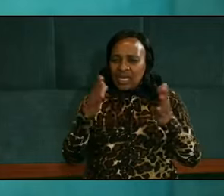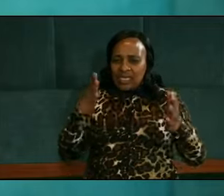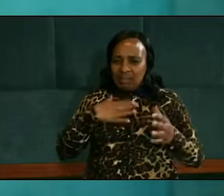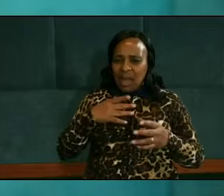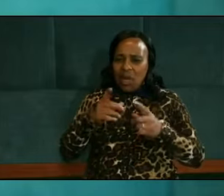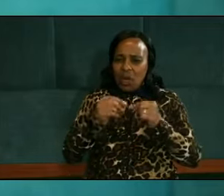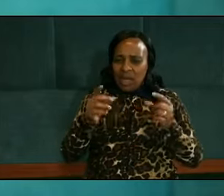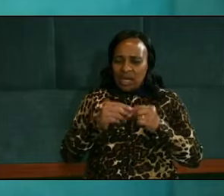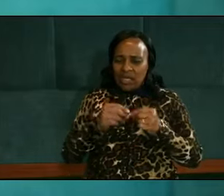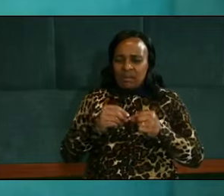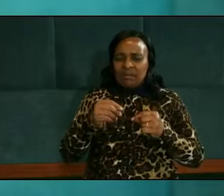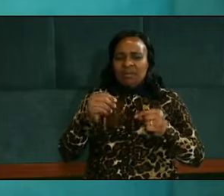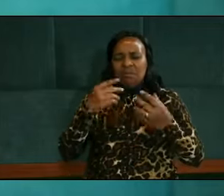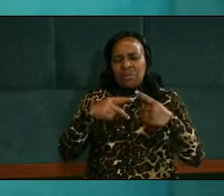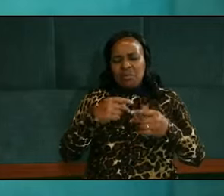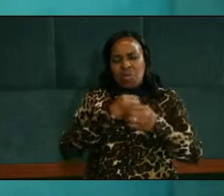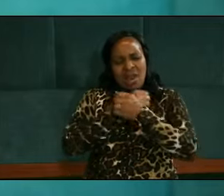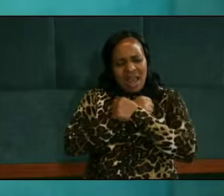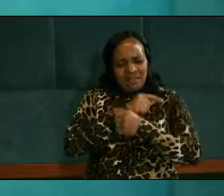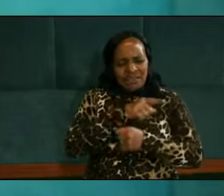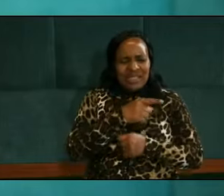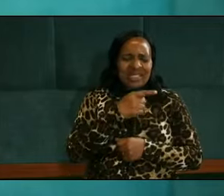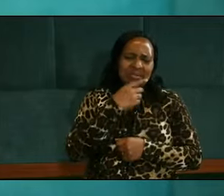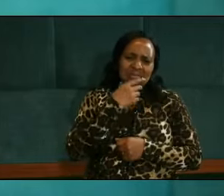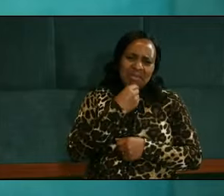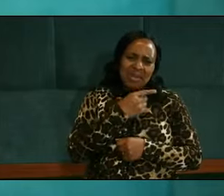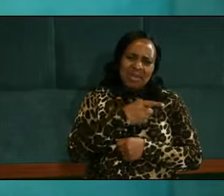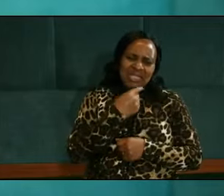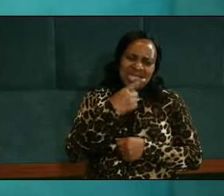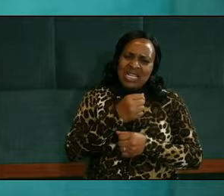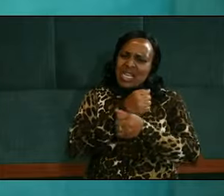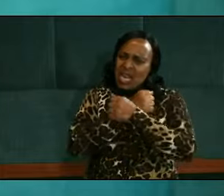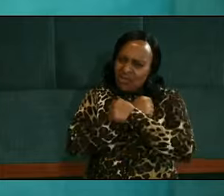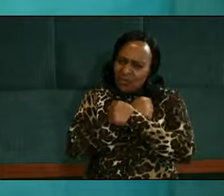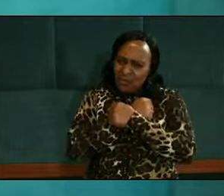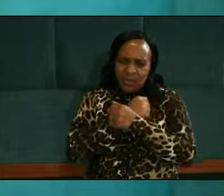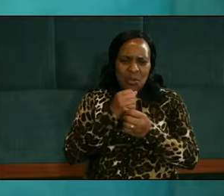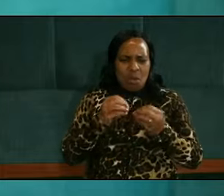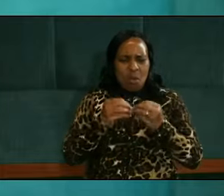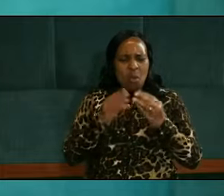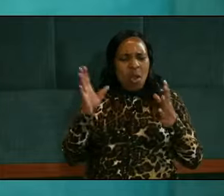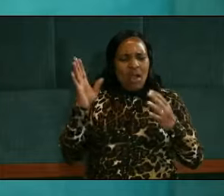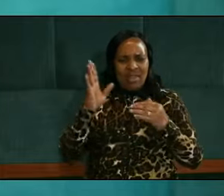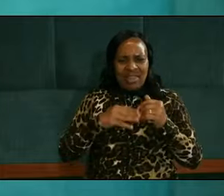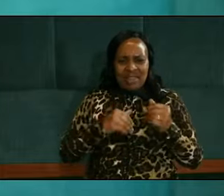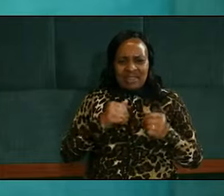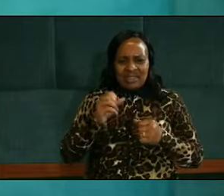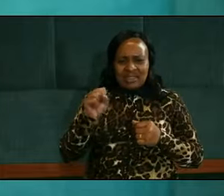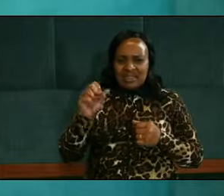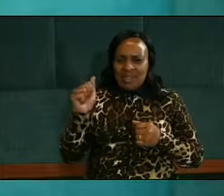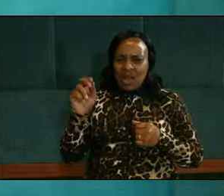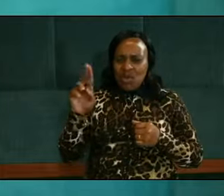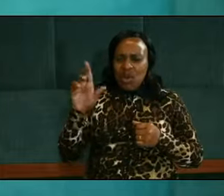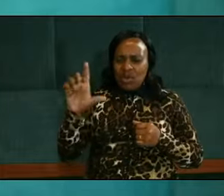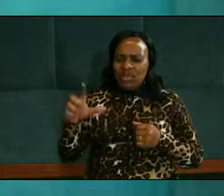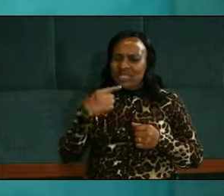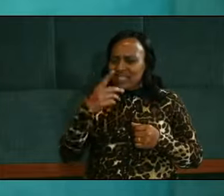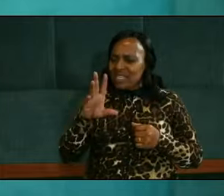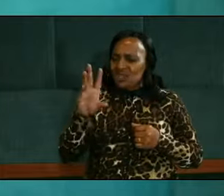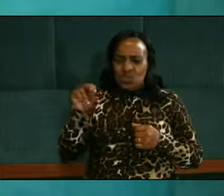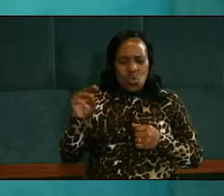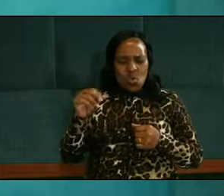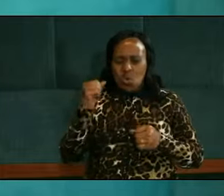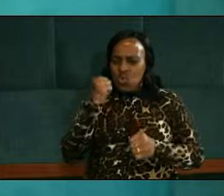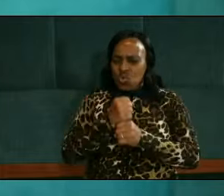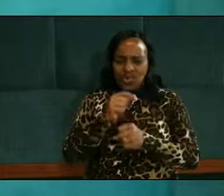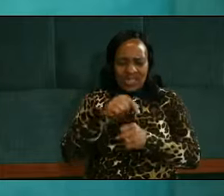were very, they loved Jonathan more than, and I say they loved Jonathan more than they loved Saul, but Walimtata, they said, no, don't do